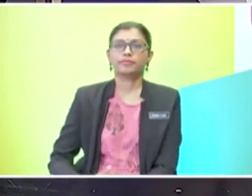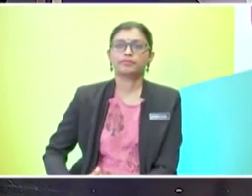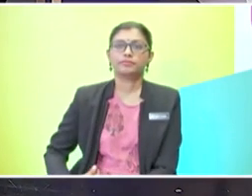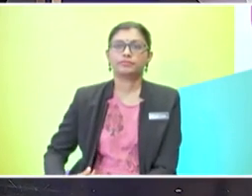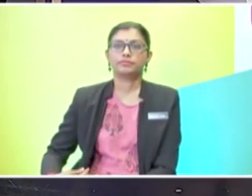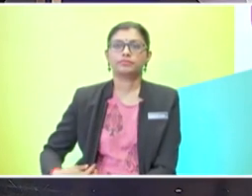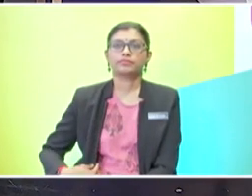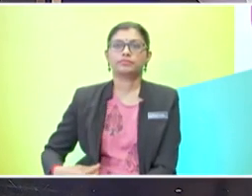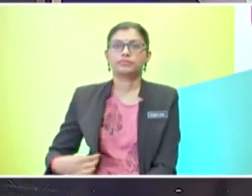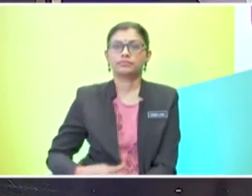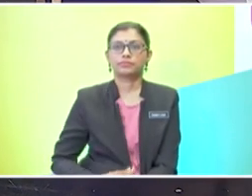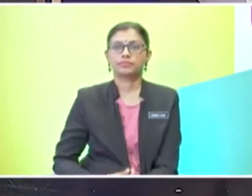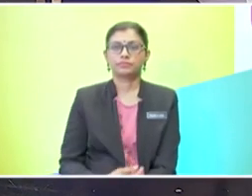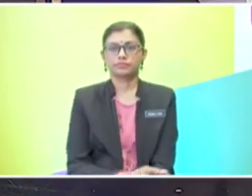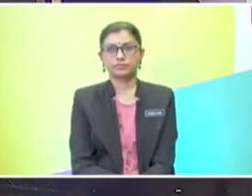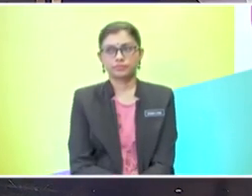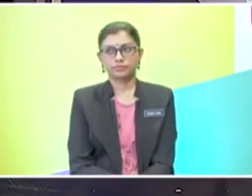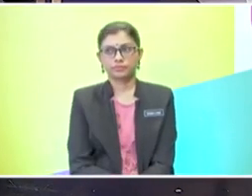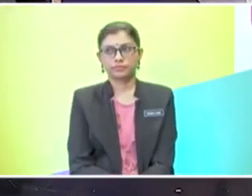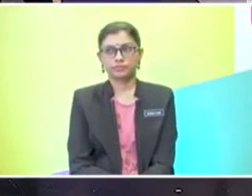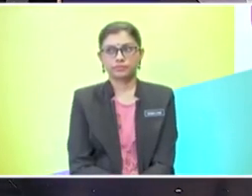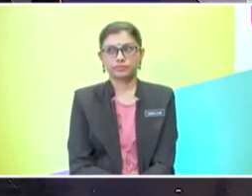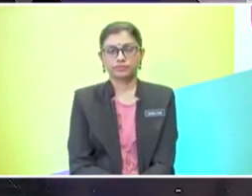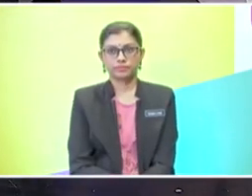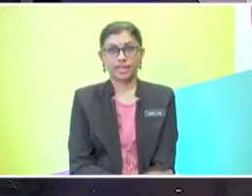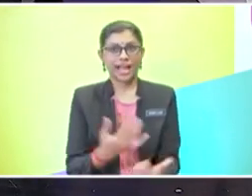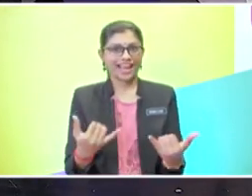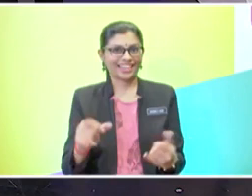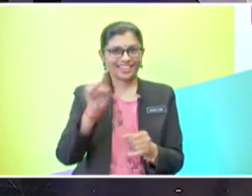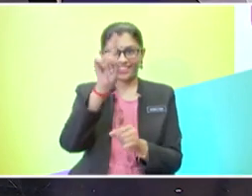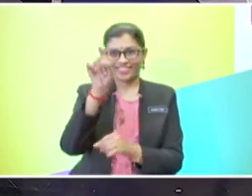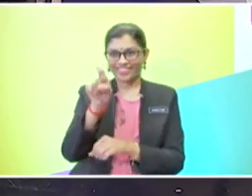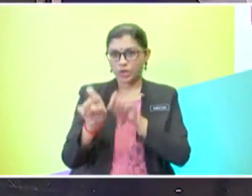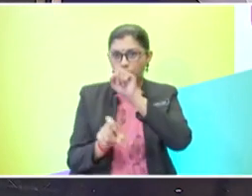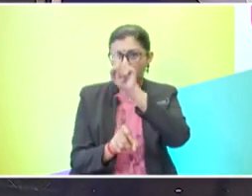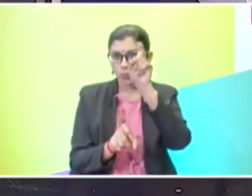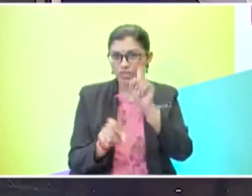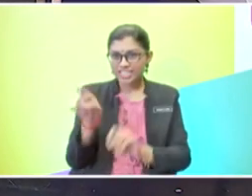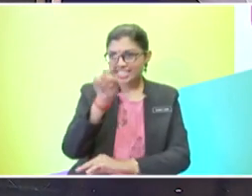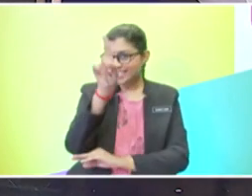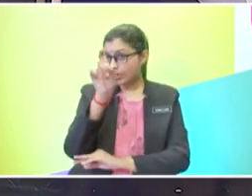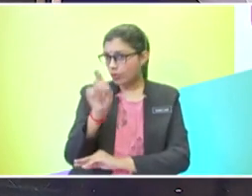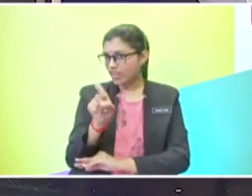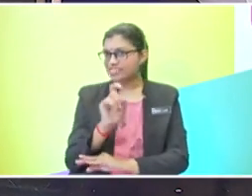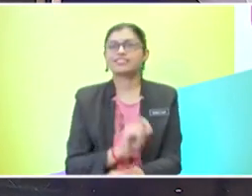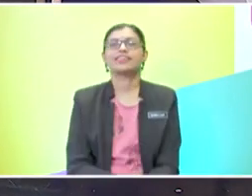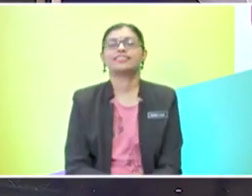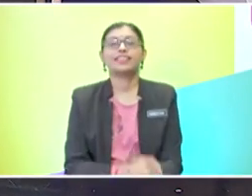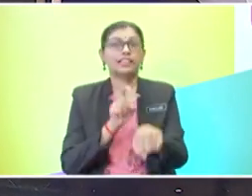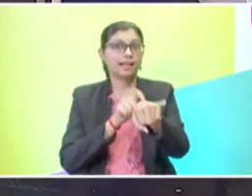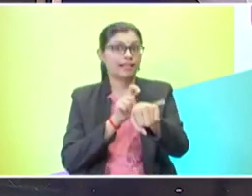to test your my understanding. Knowledge? Okay. Are you ready? Yes. Can I have your ear, Sean? Okay, I'll just go over